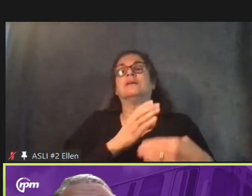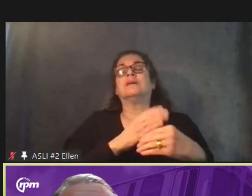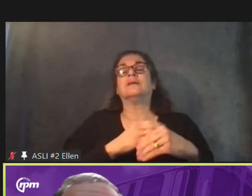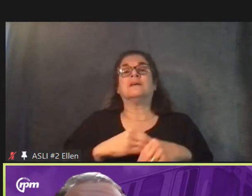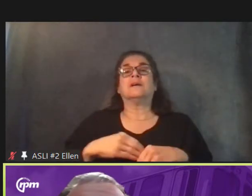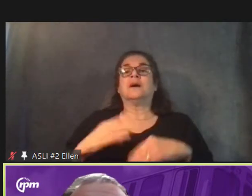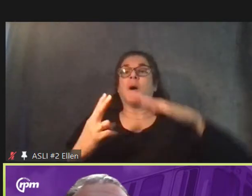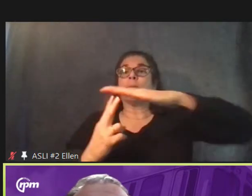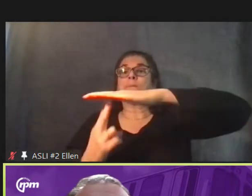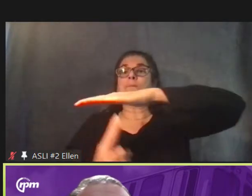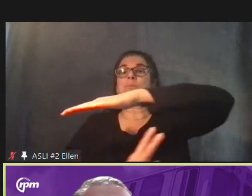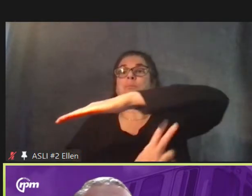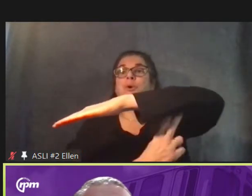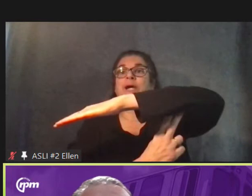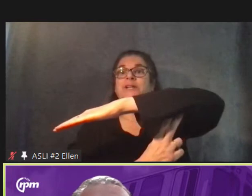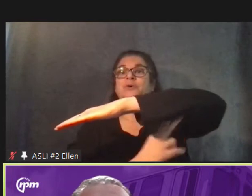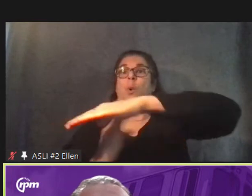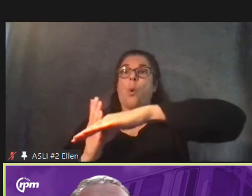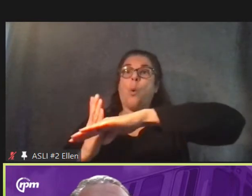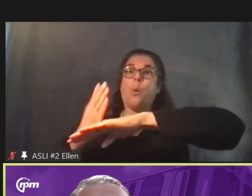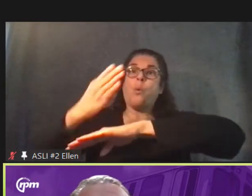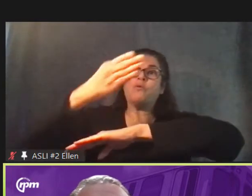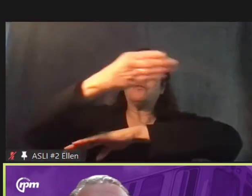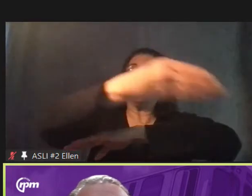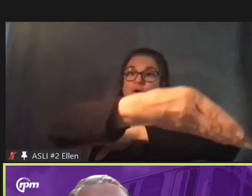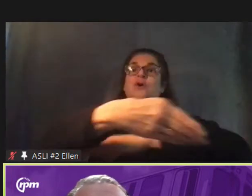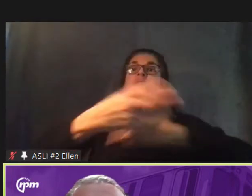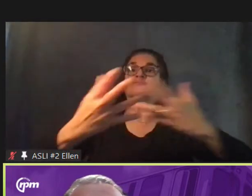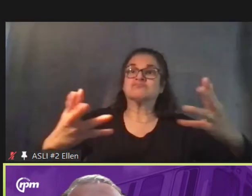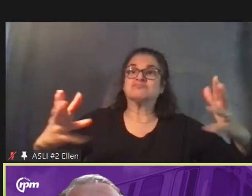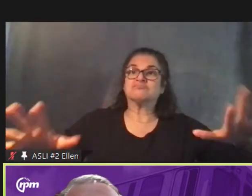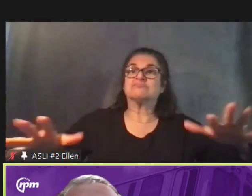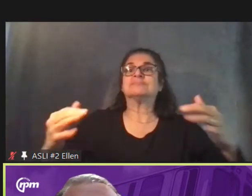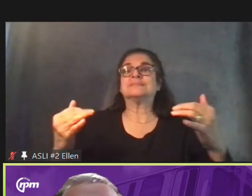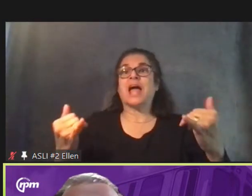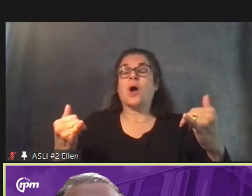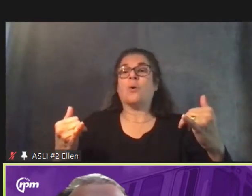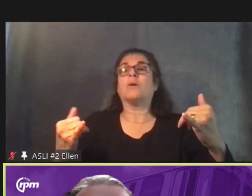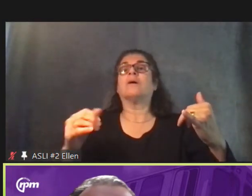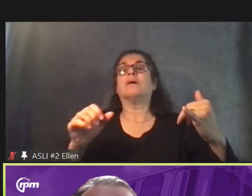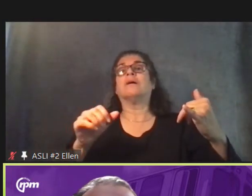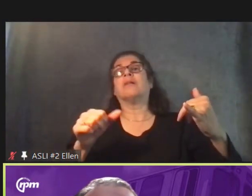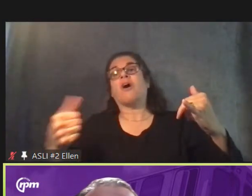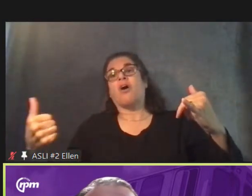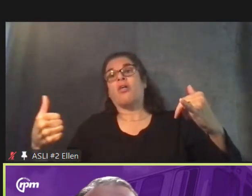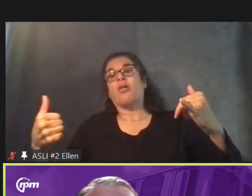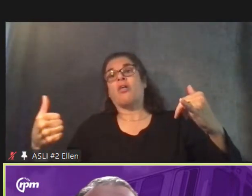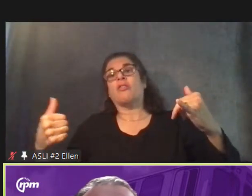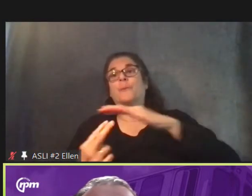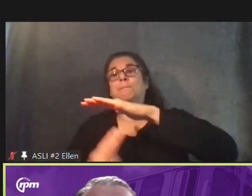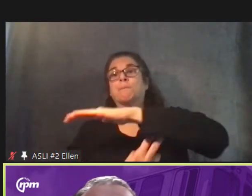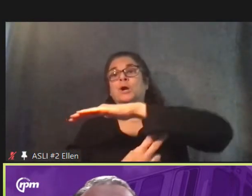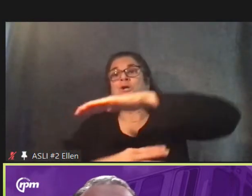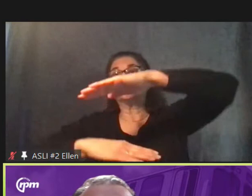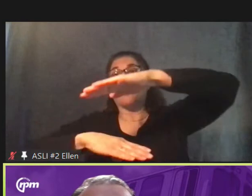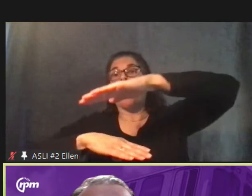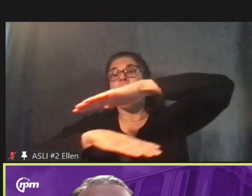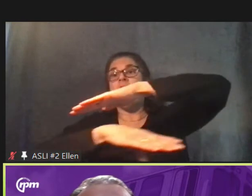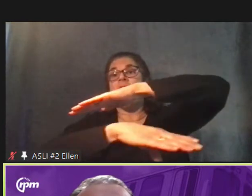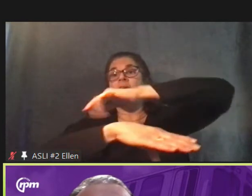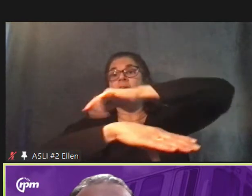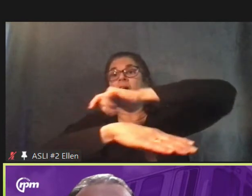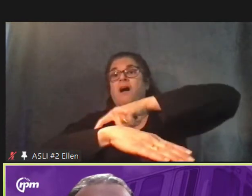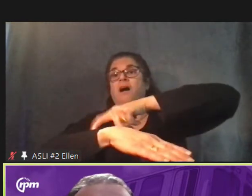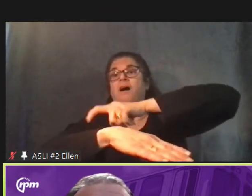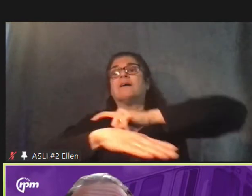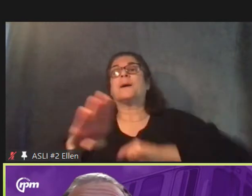bridge over, or the bypass, we're starting to work on the bridge that's under, the 4-track bridge that's under there in the area of